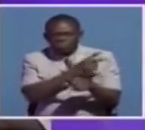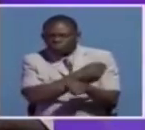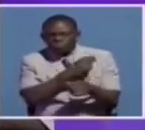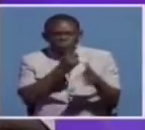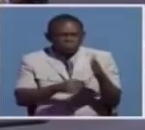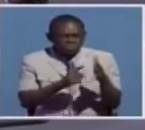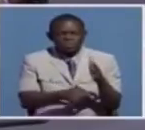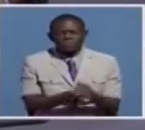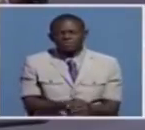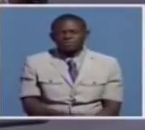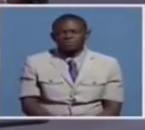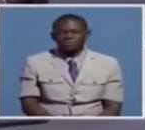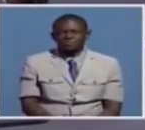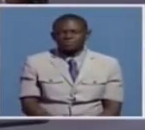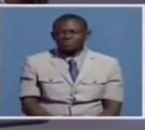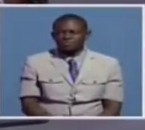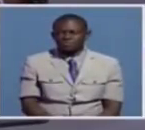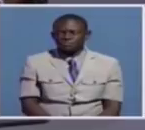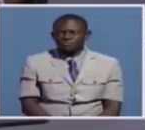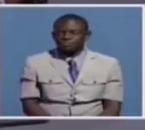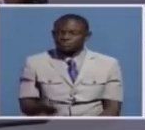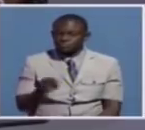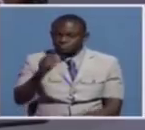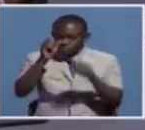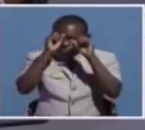We supported him 100%.